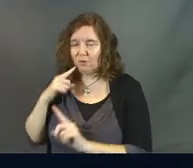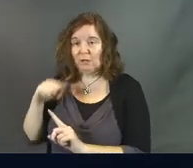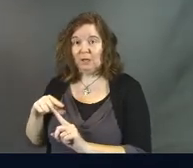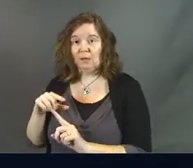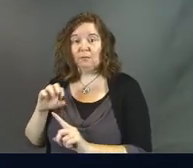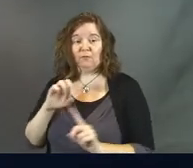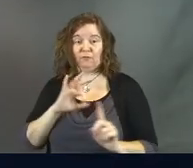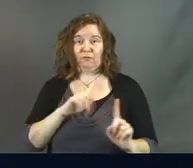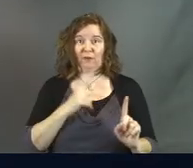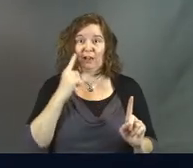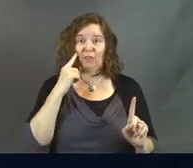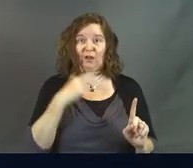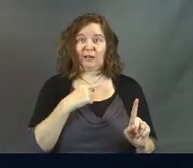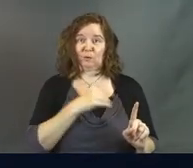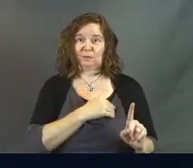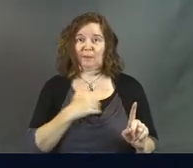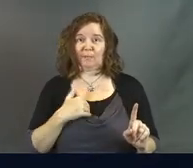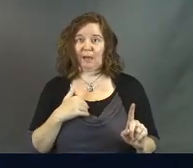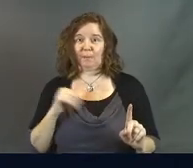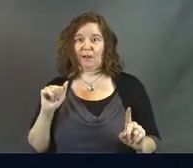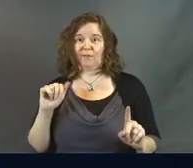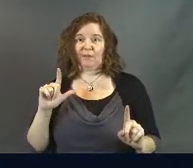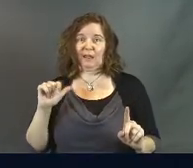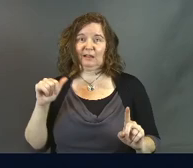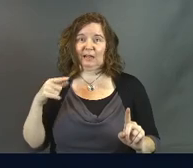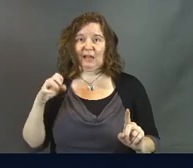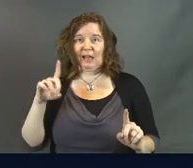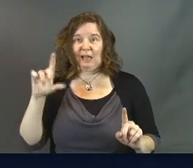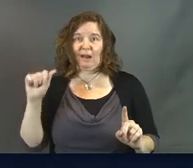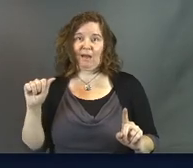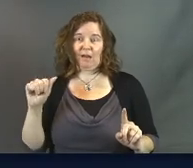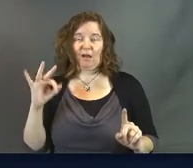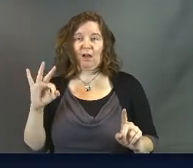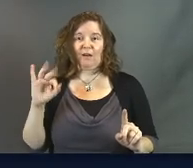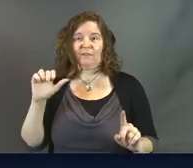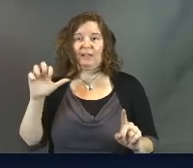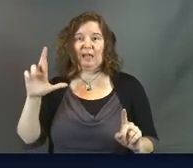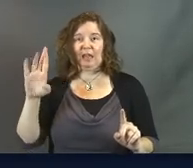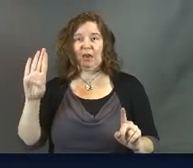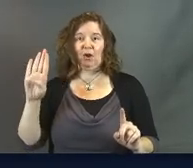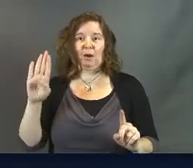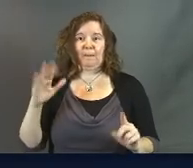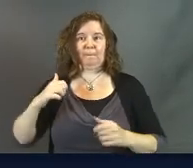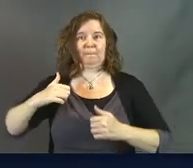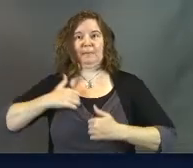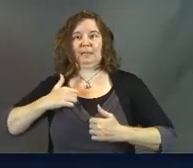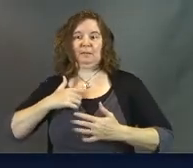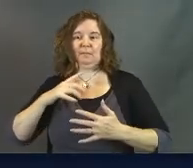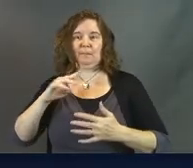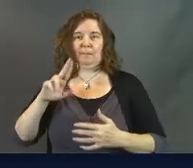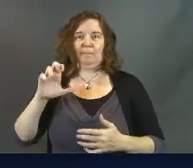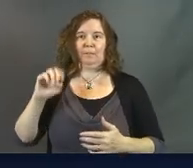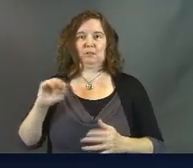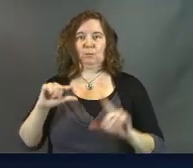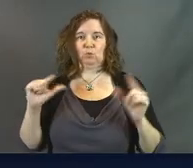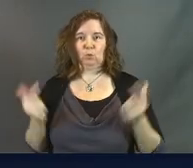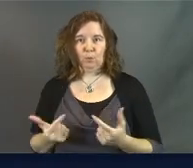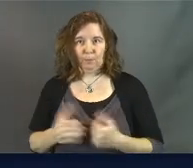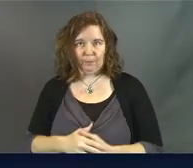Frank thought he was a member of Al-Qaeda, of this Arab militant Muslim